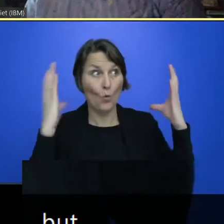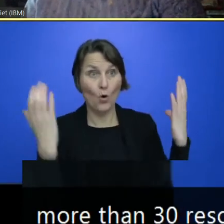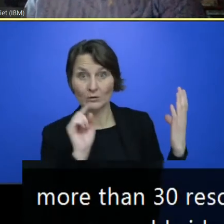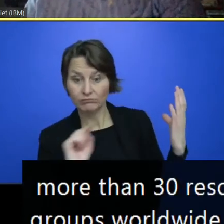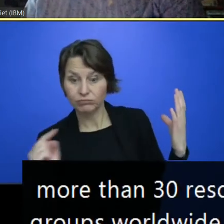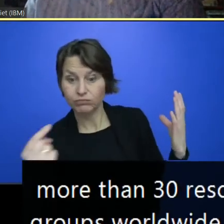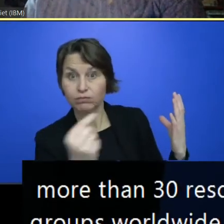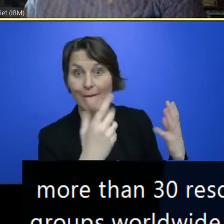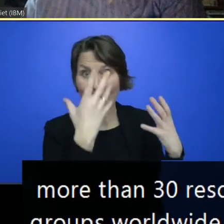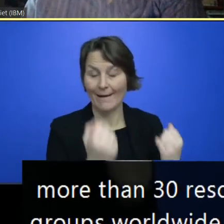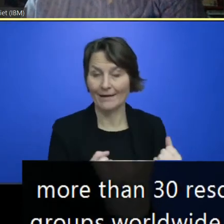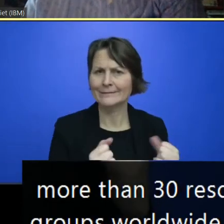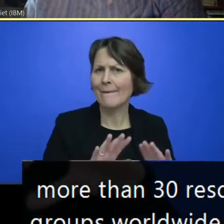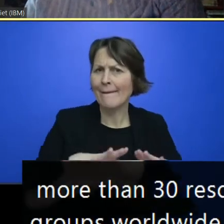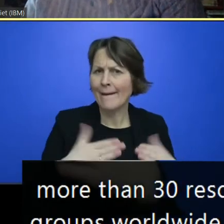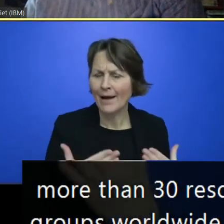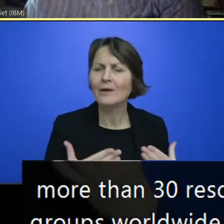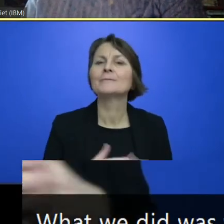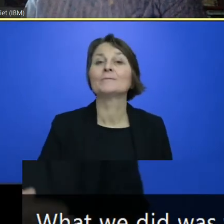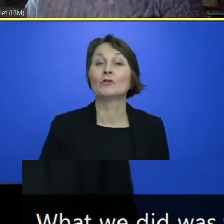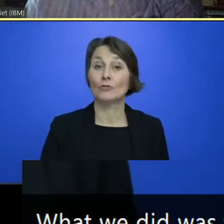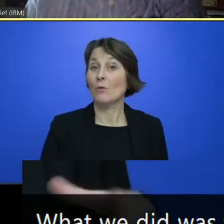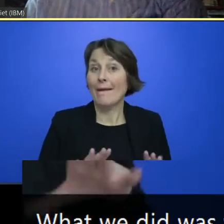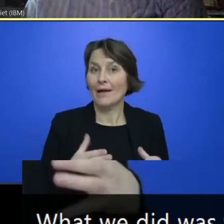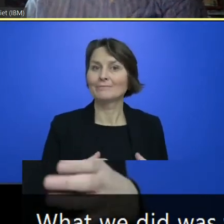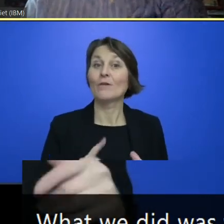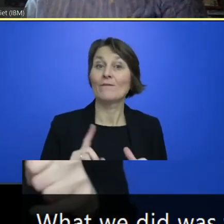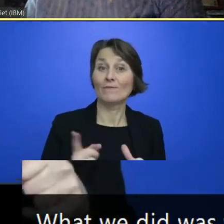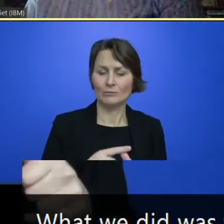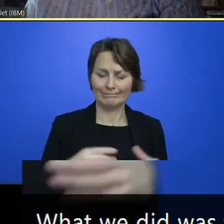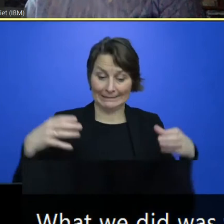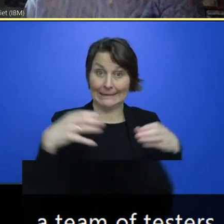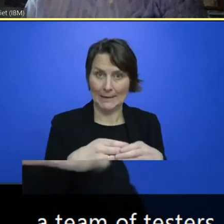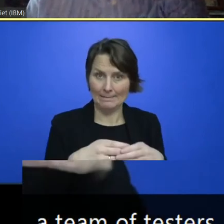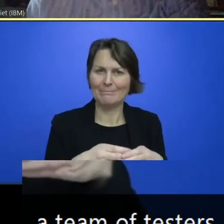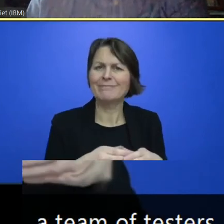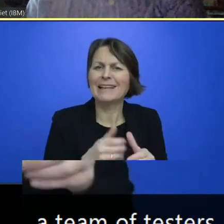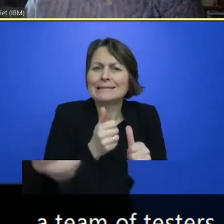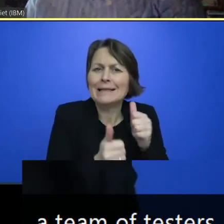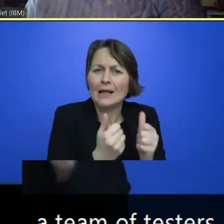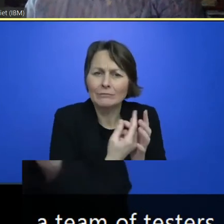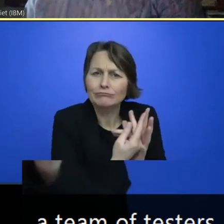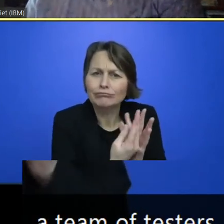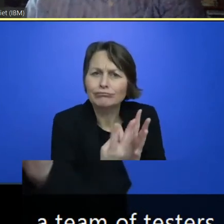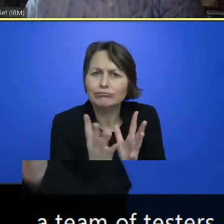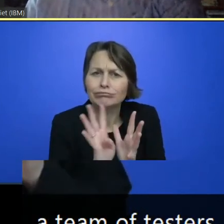what we did is that we built a team of testers living with different types of disability,